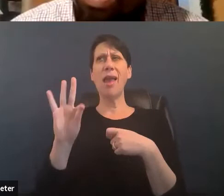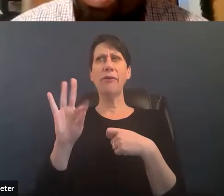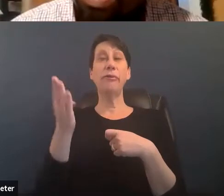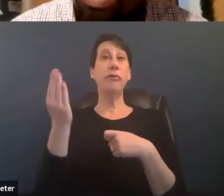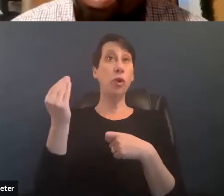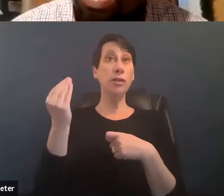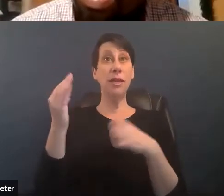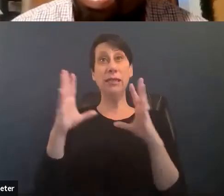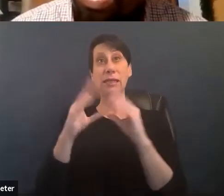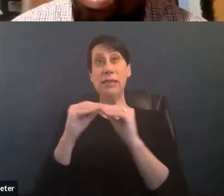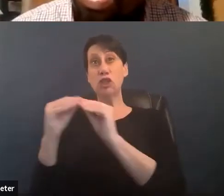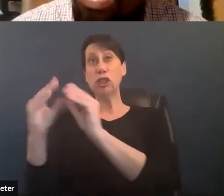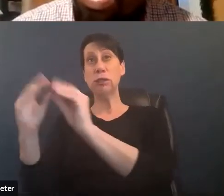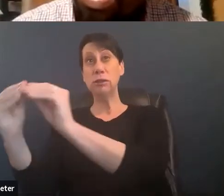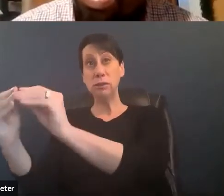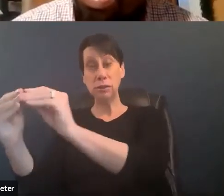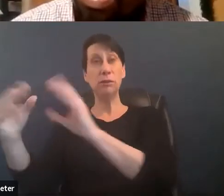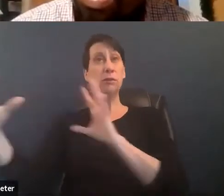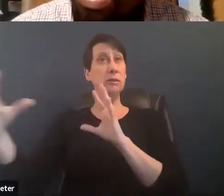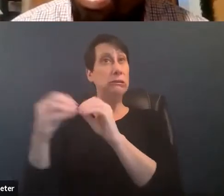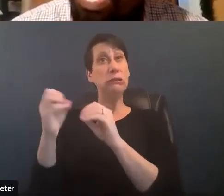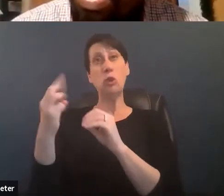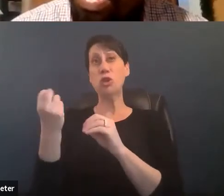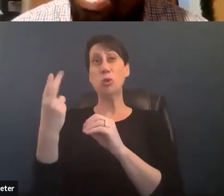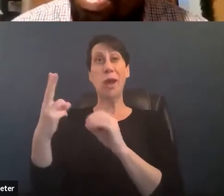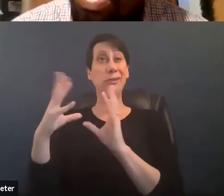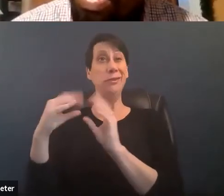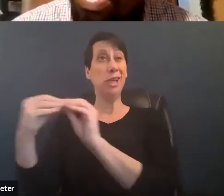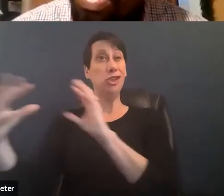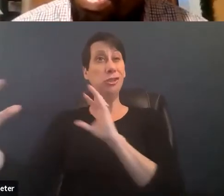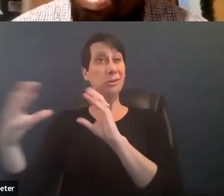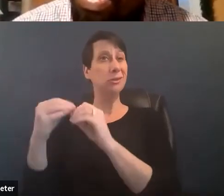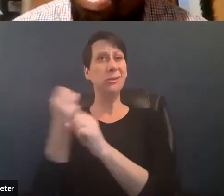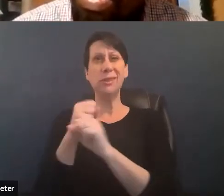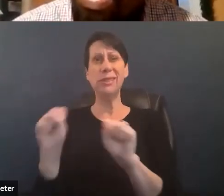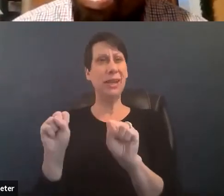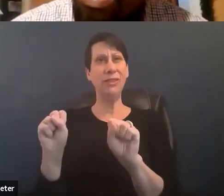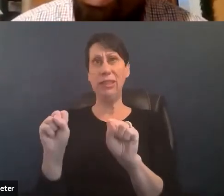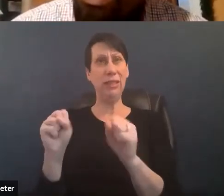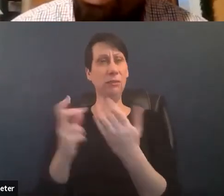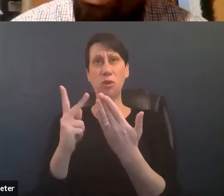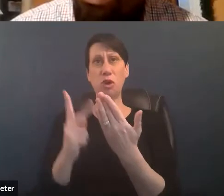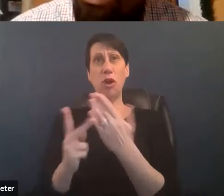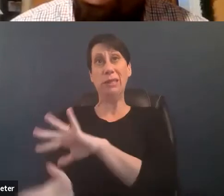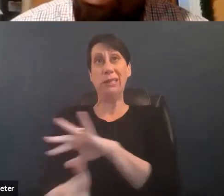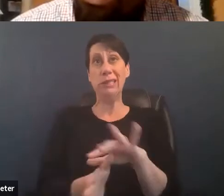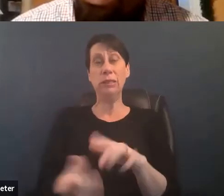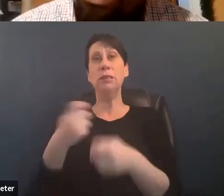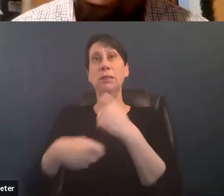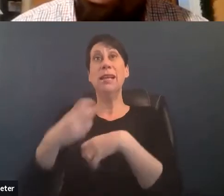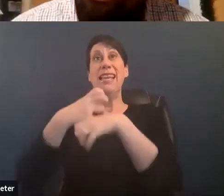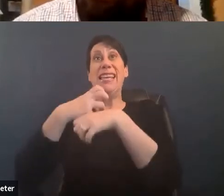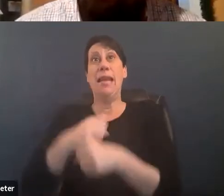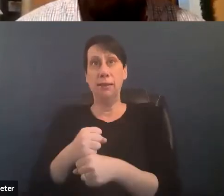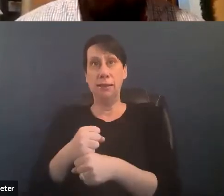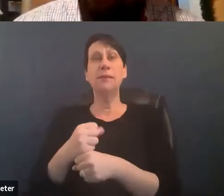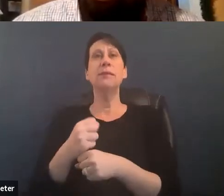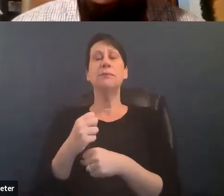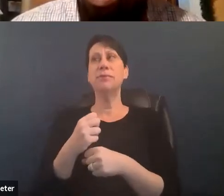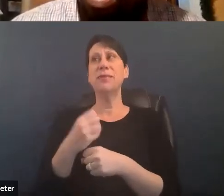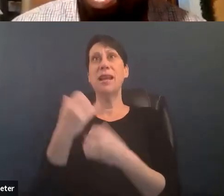14 session or even like a 12 session Safe Dates program, we've condensed it down